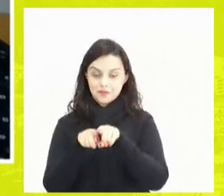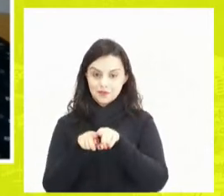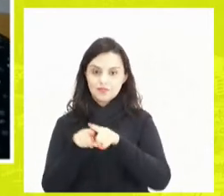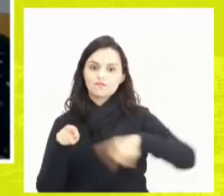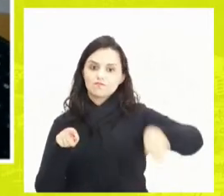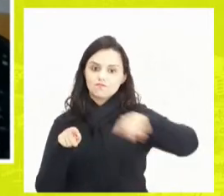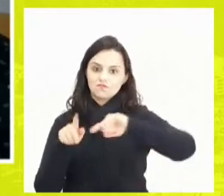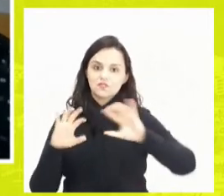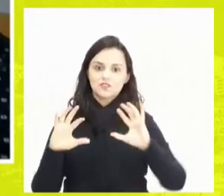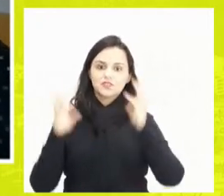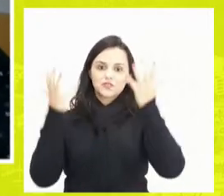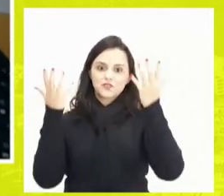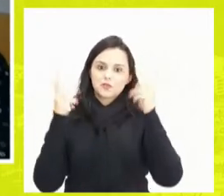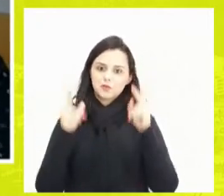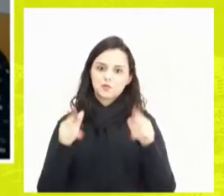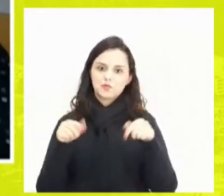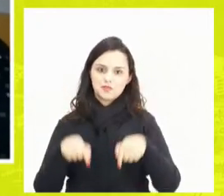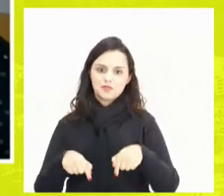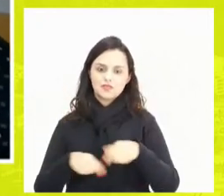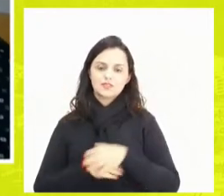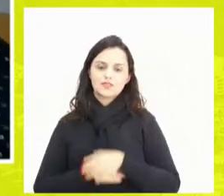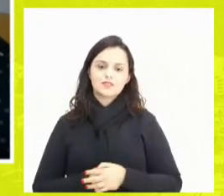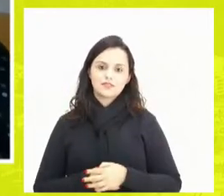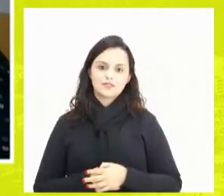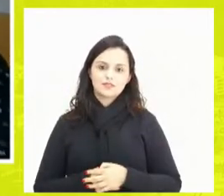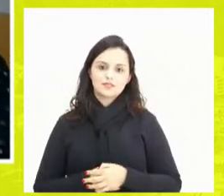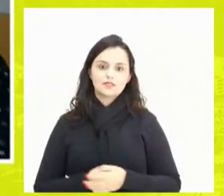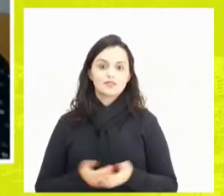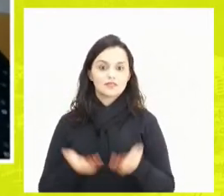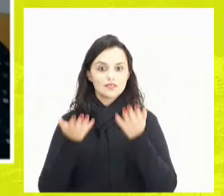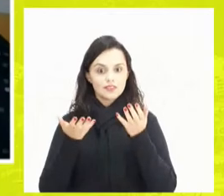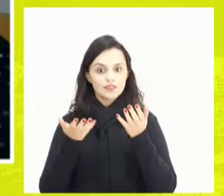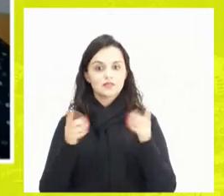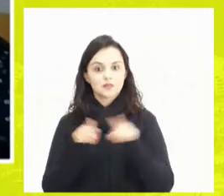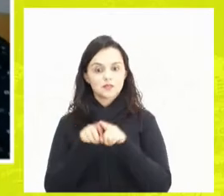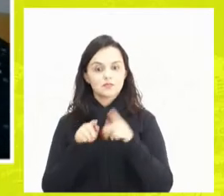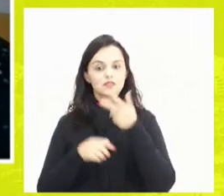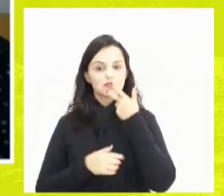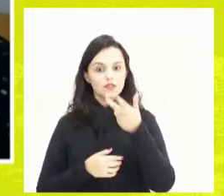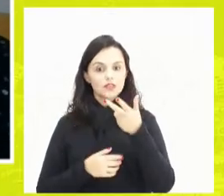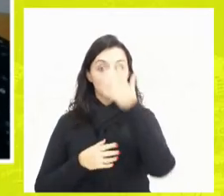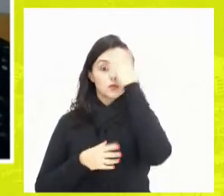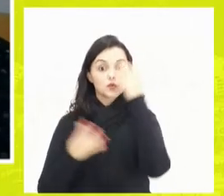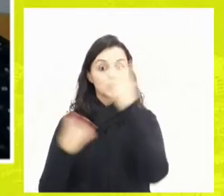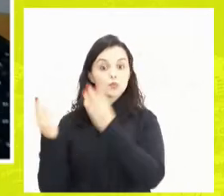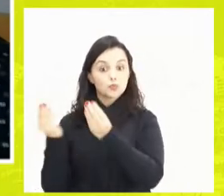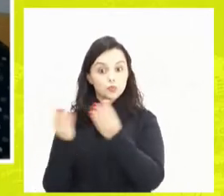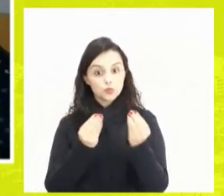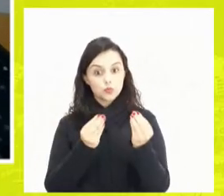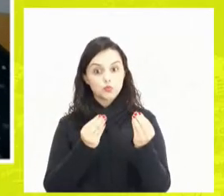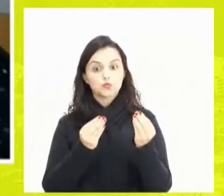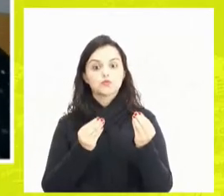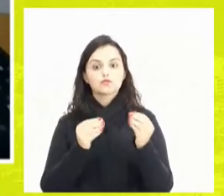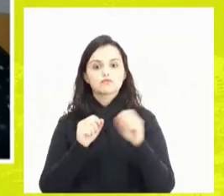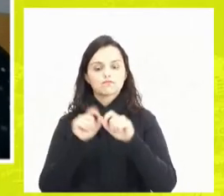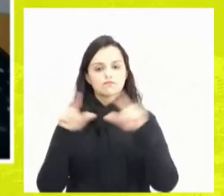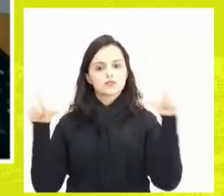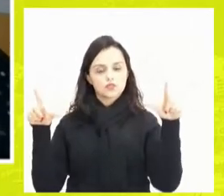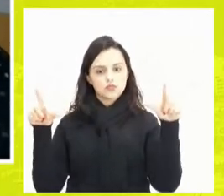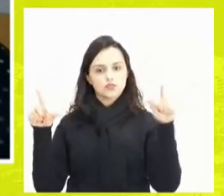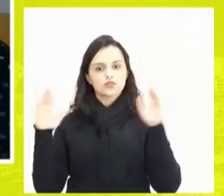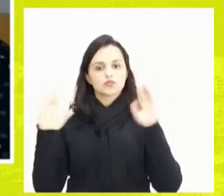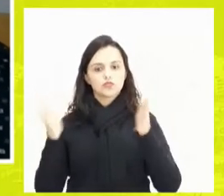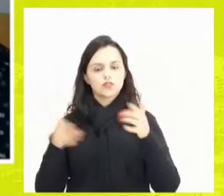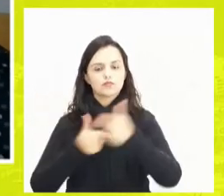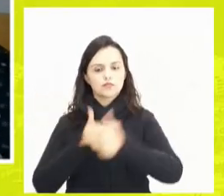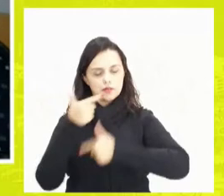to promote events like these and then marcella my message a lot of people who are working uh who are